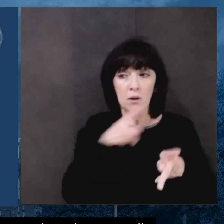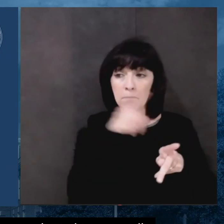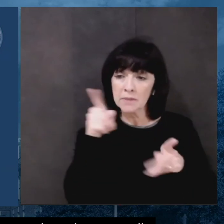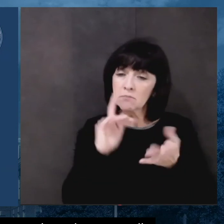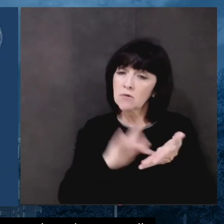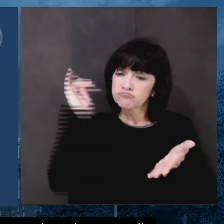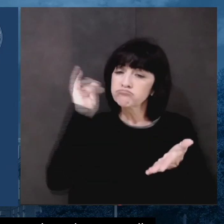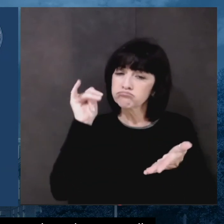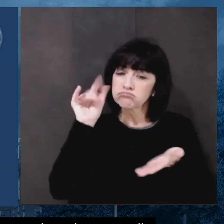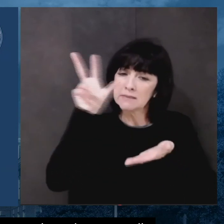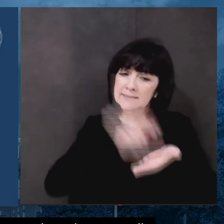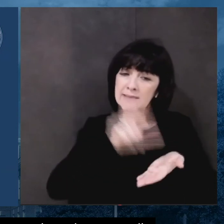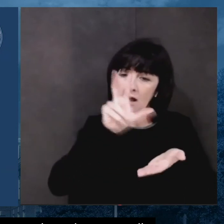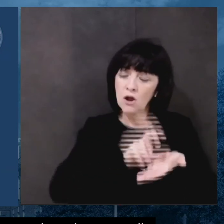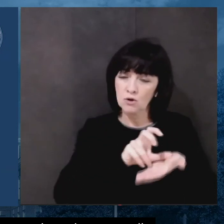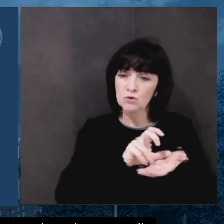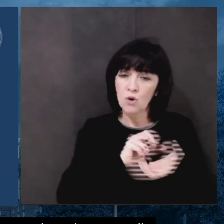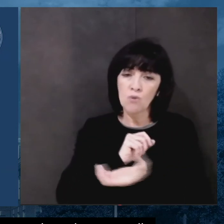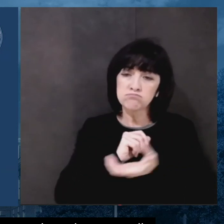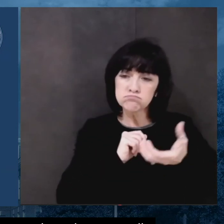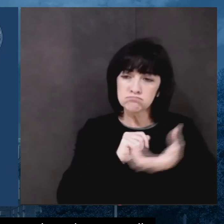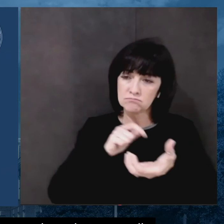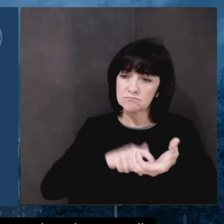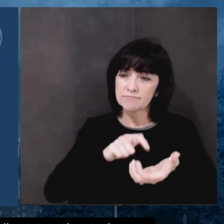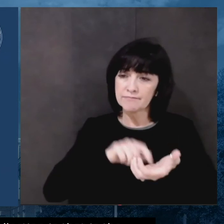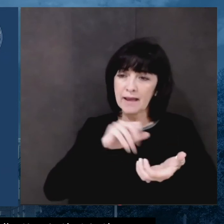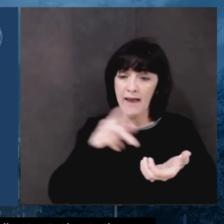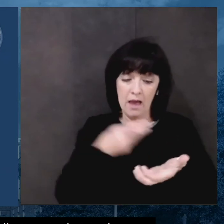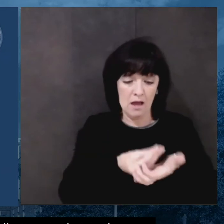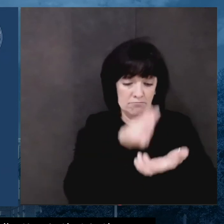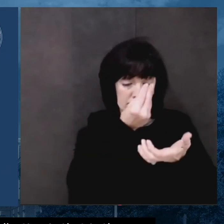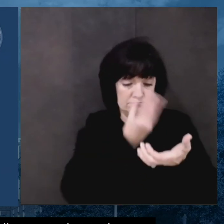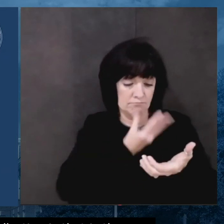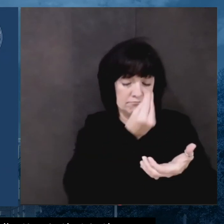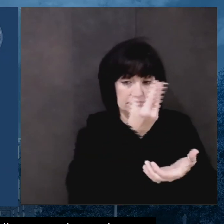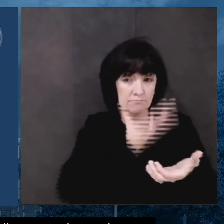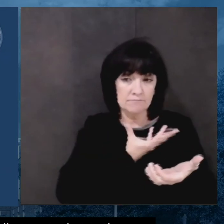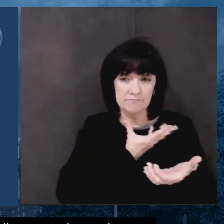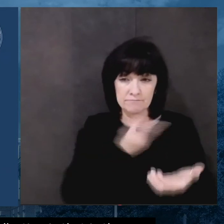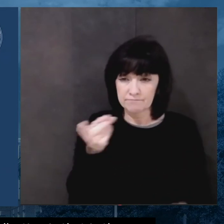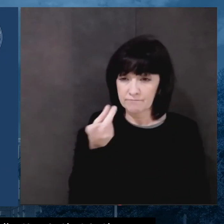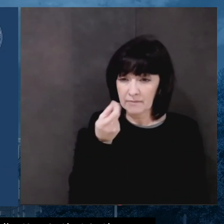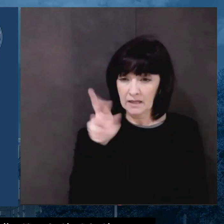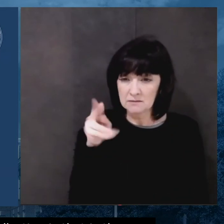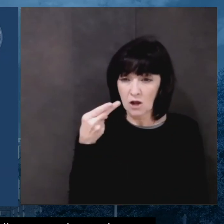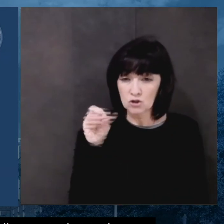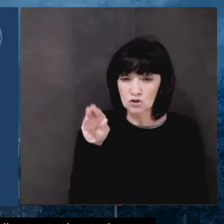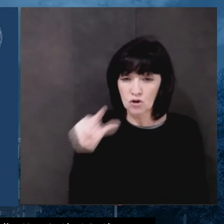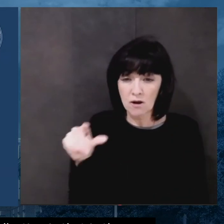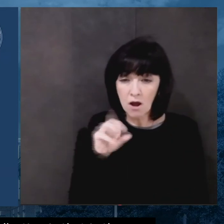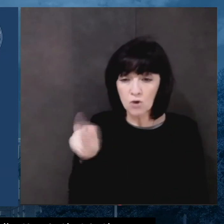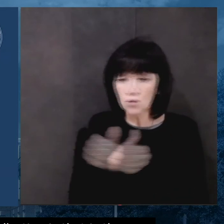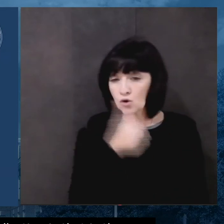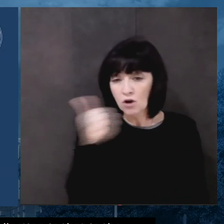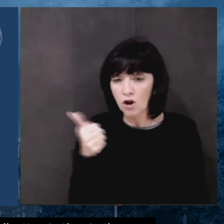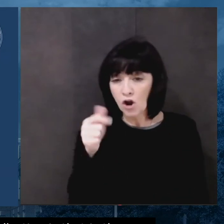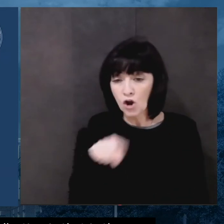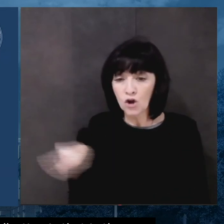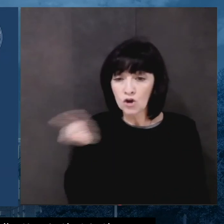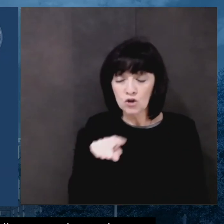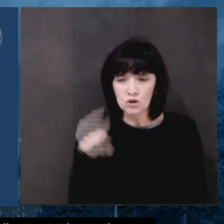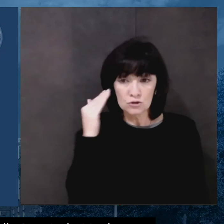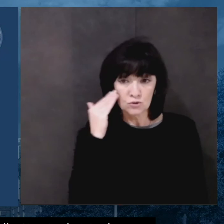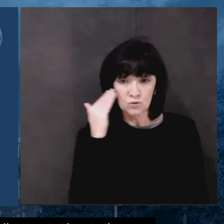the number. And I'm looking if Dr. Hong or any of the others